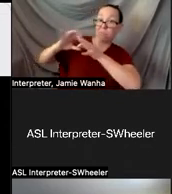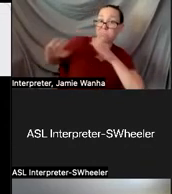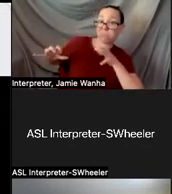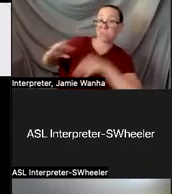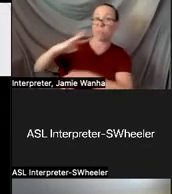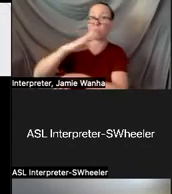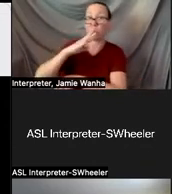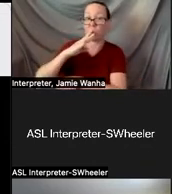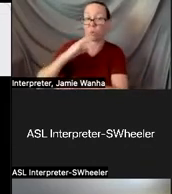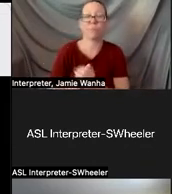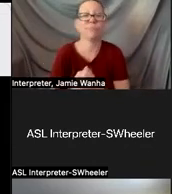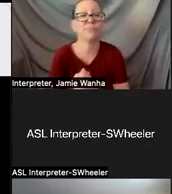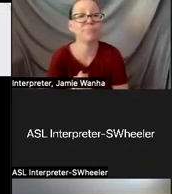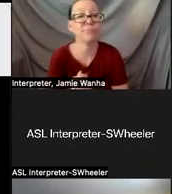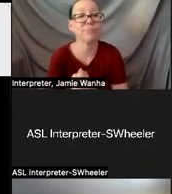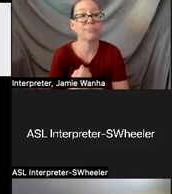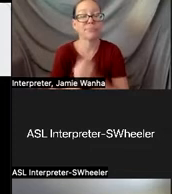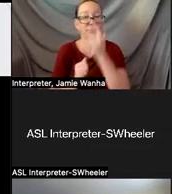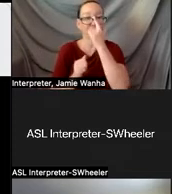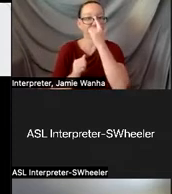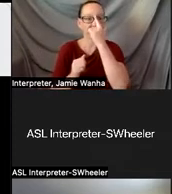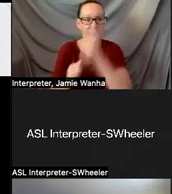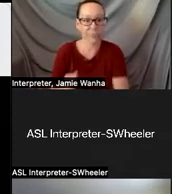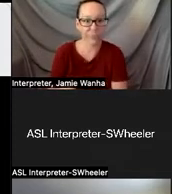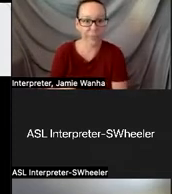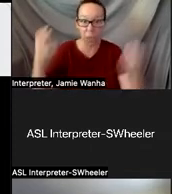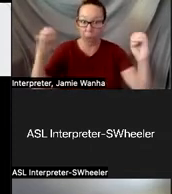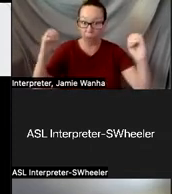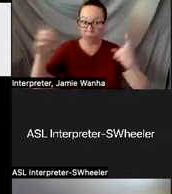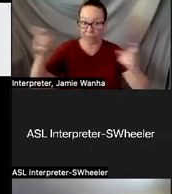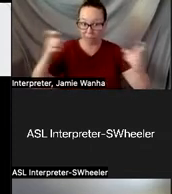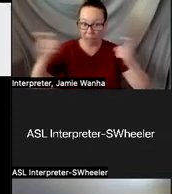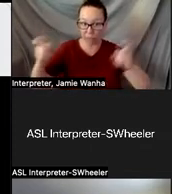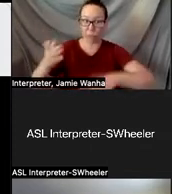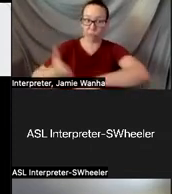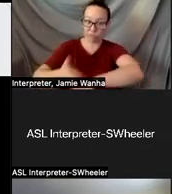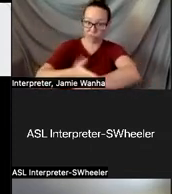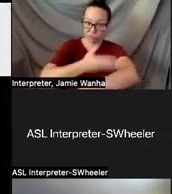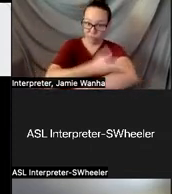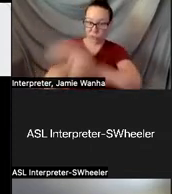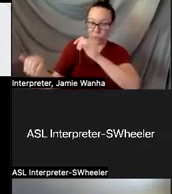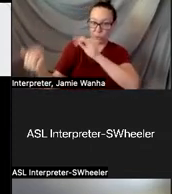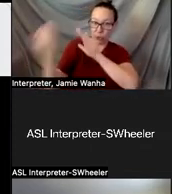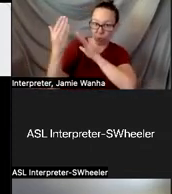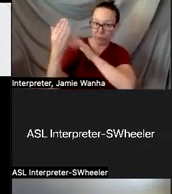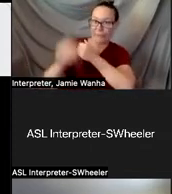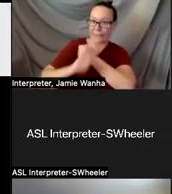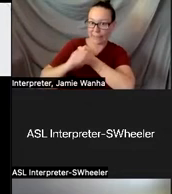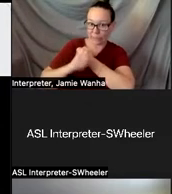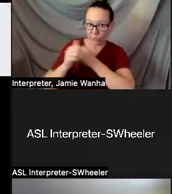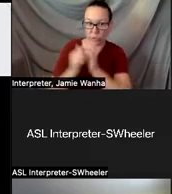upcoming revitalization plans. They are doing this now, as I already said. Emergency response plans addressing